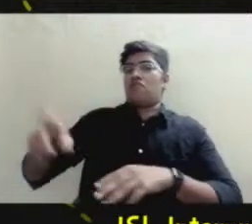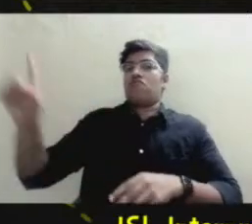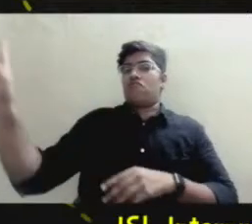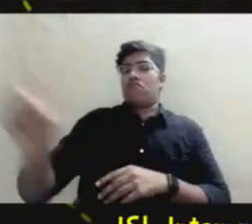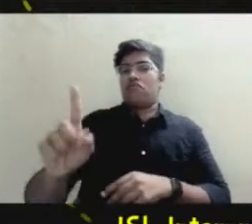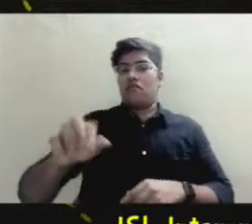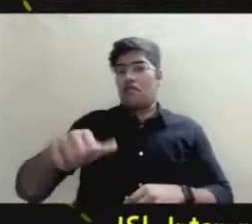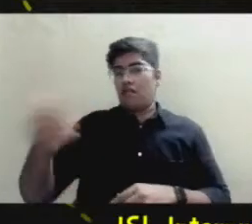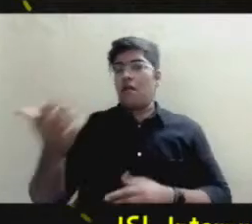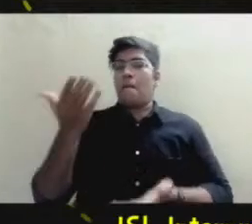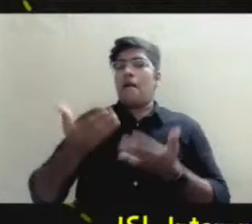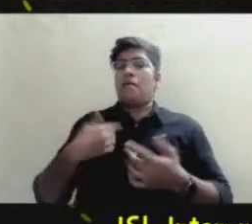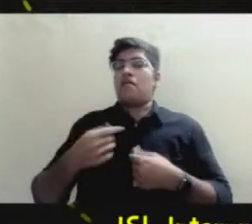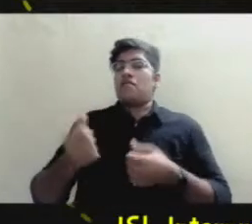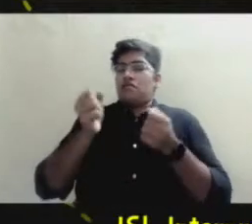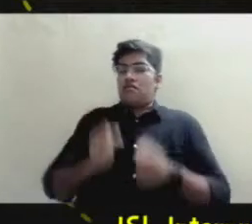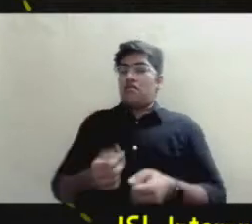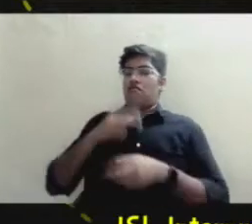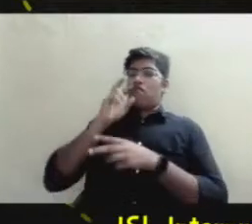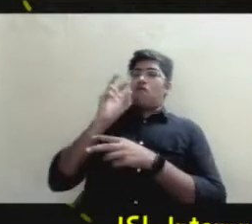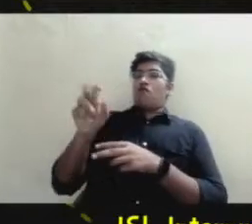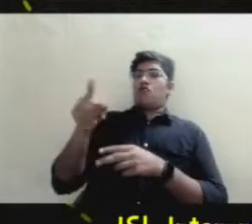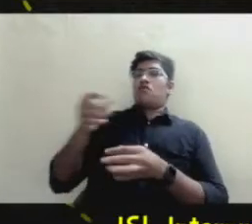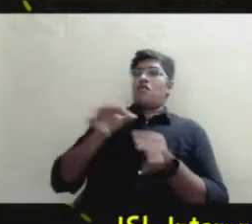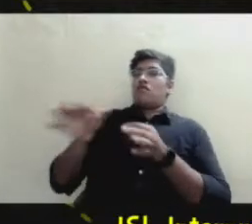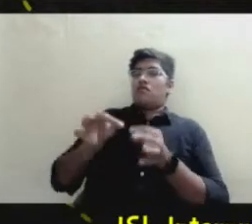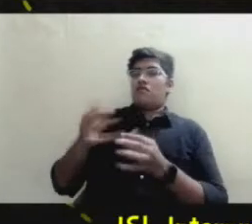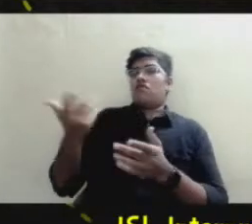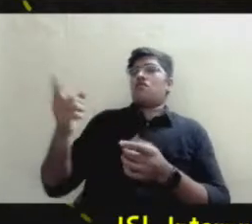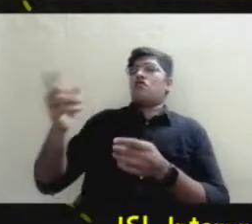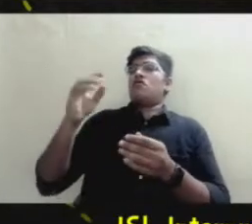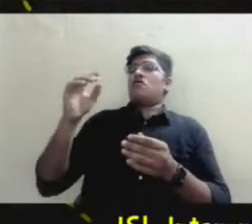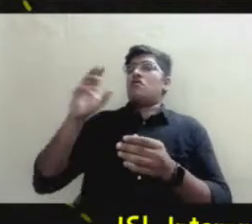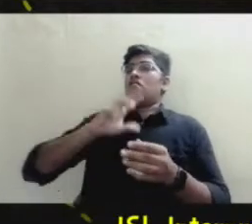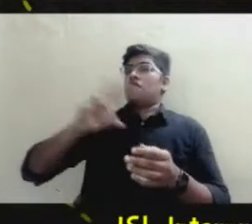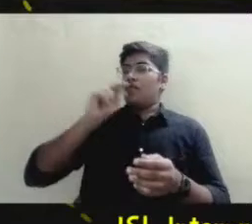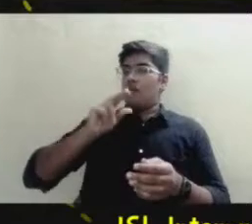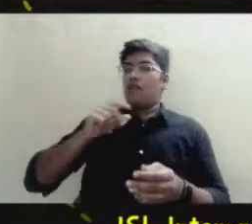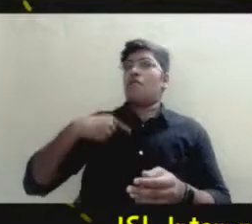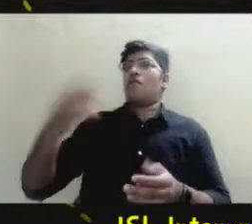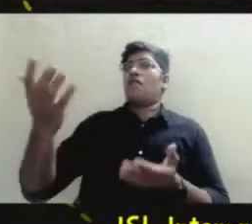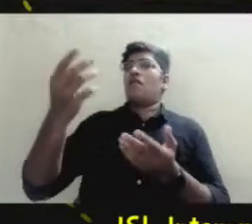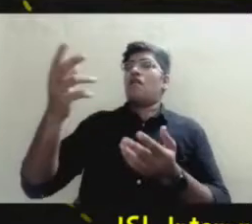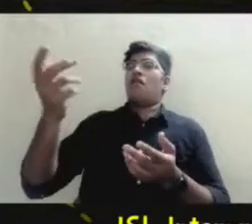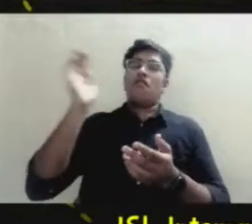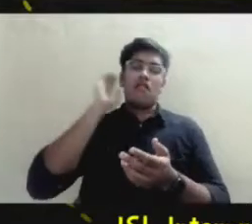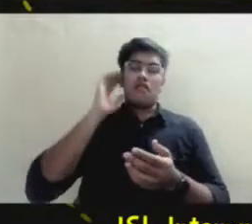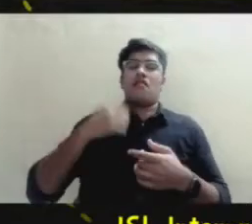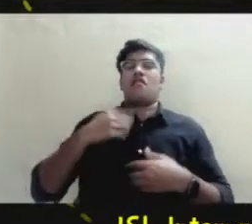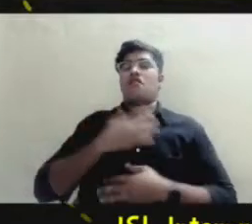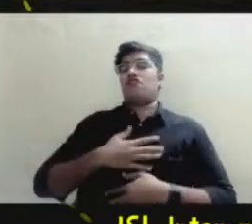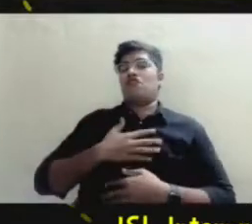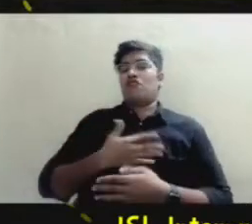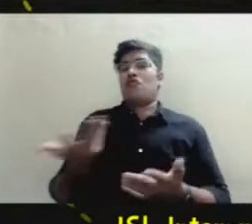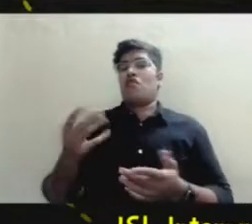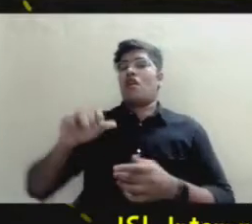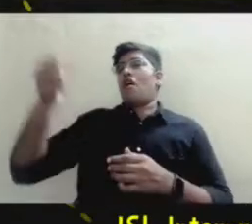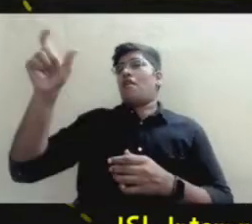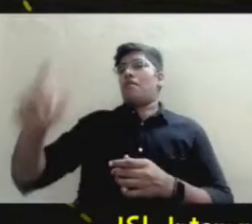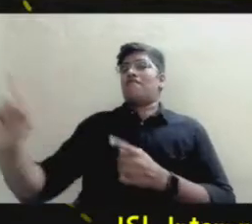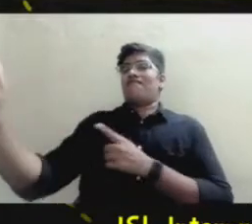can sit back and say and savor, Pehli Pyar Ki Pehli Barkha, sung and presented by somebody